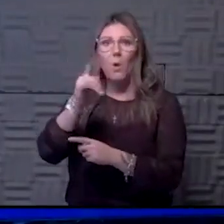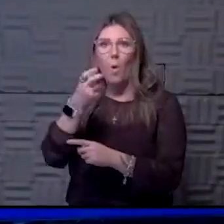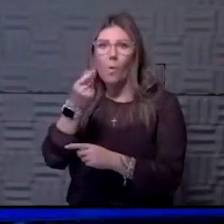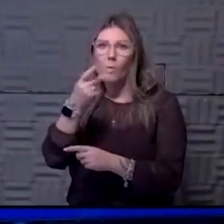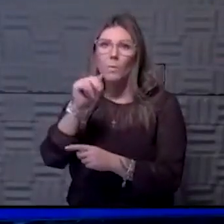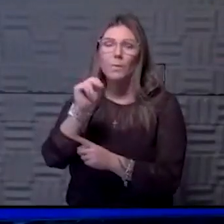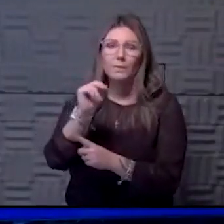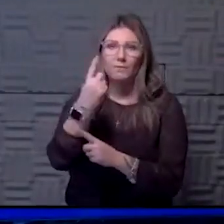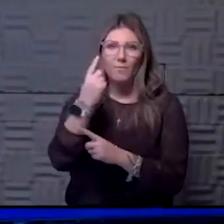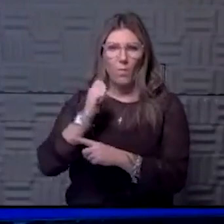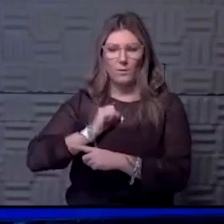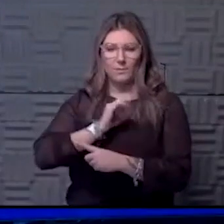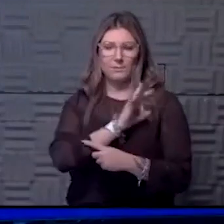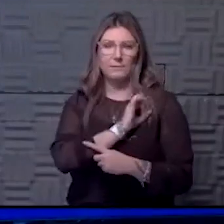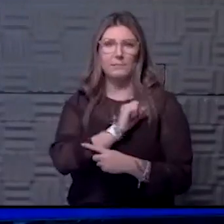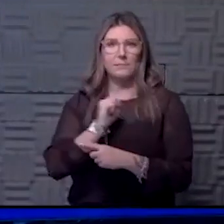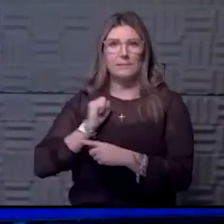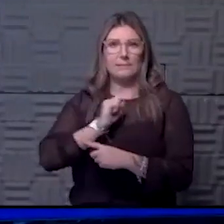what economic